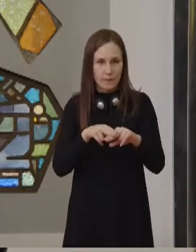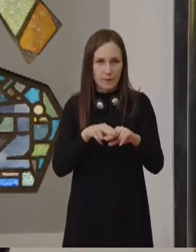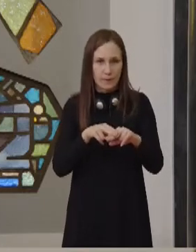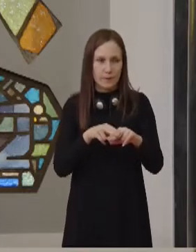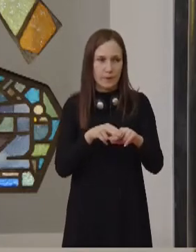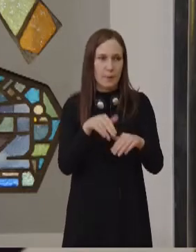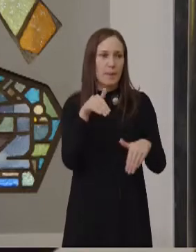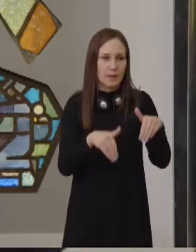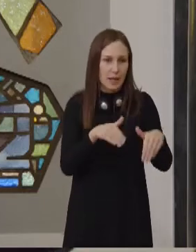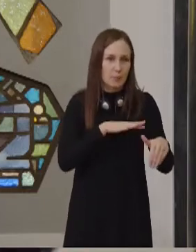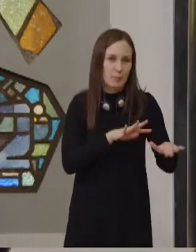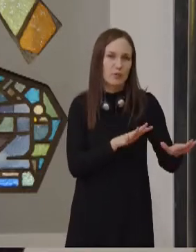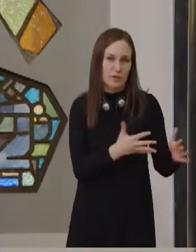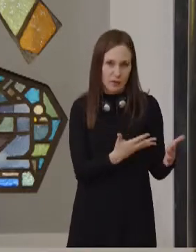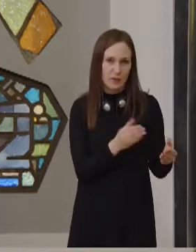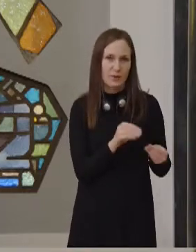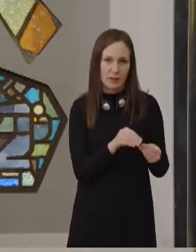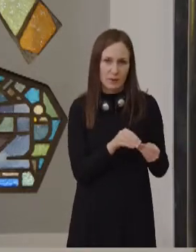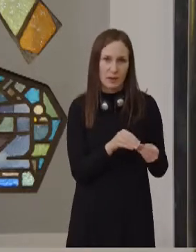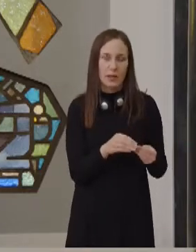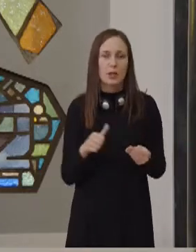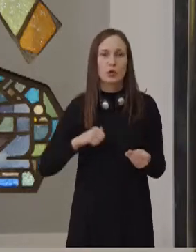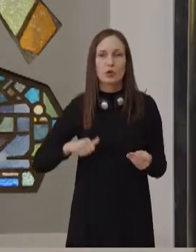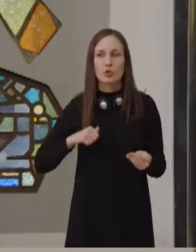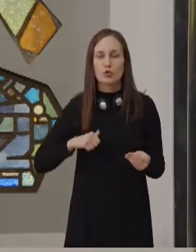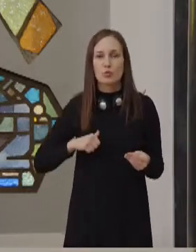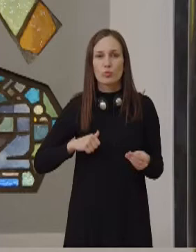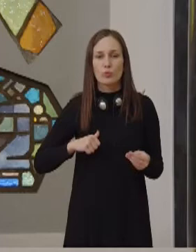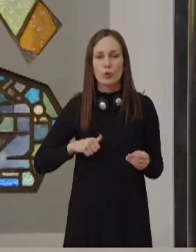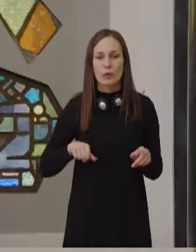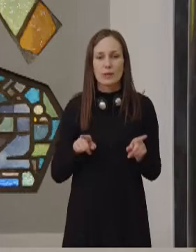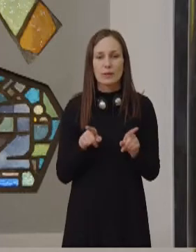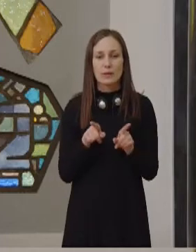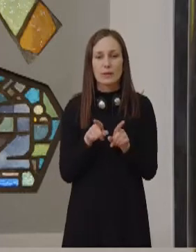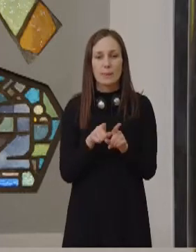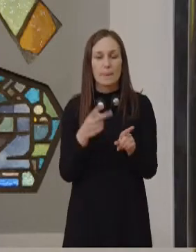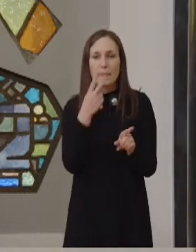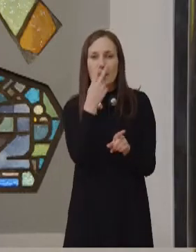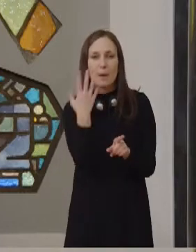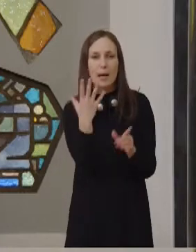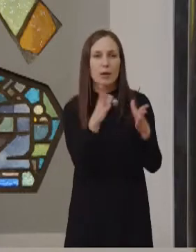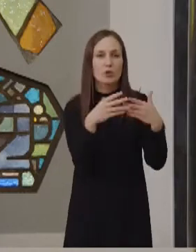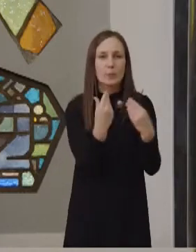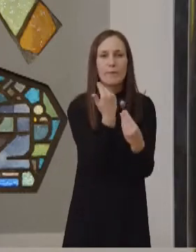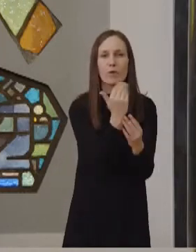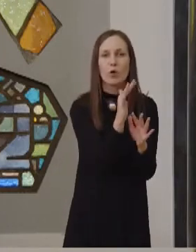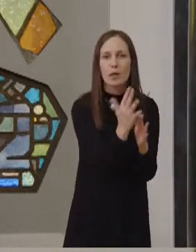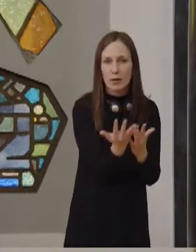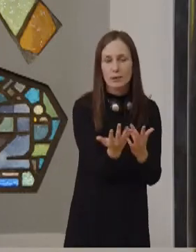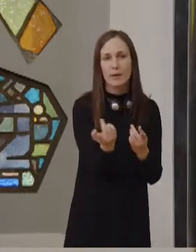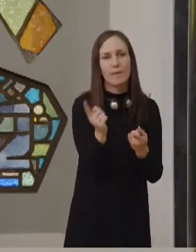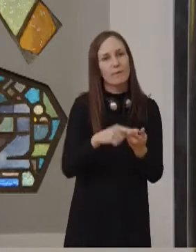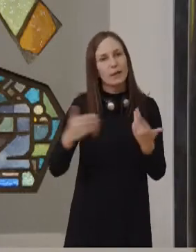balsavimas. In our society, we don't have a unified opinion what family